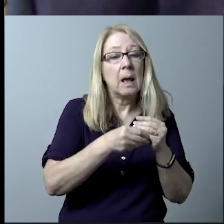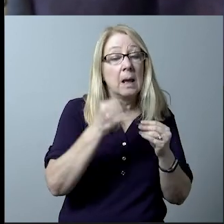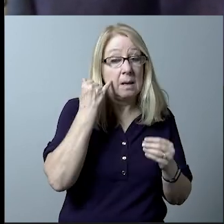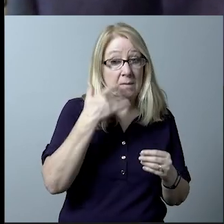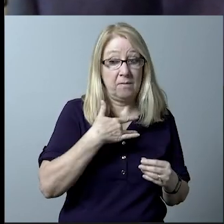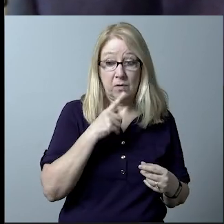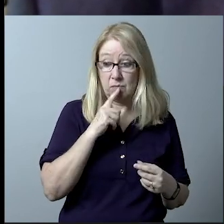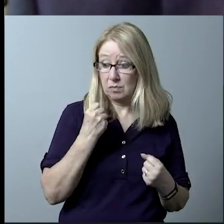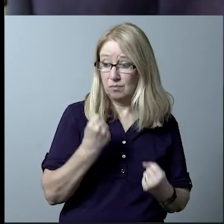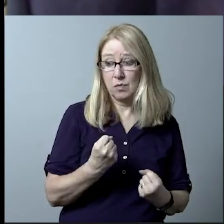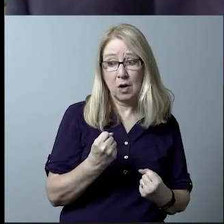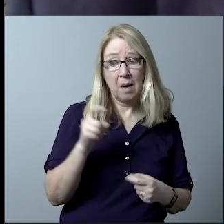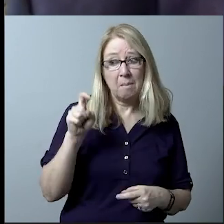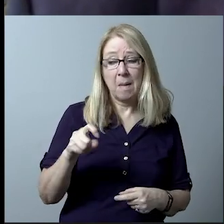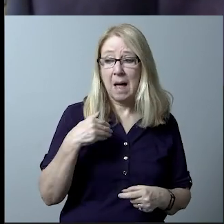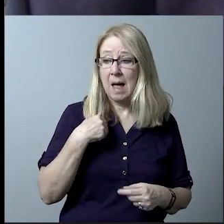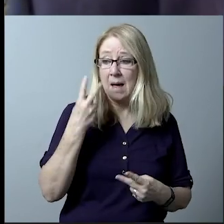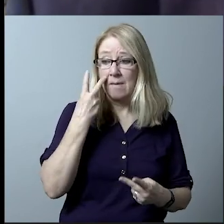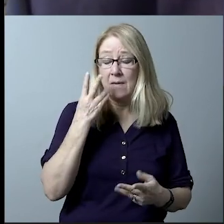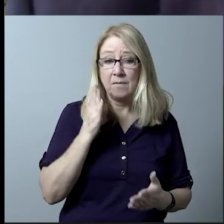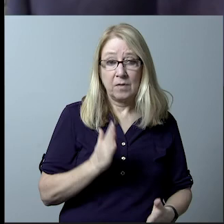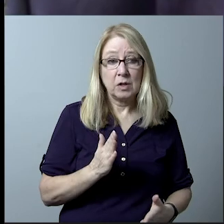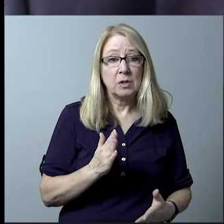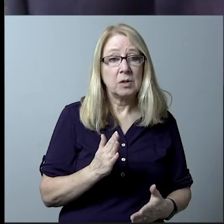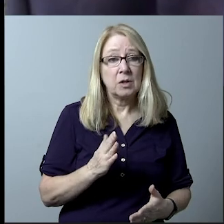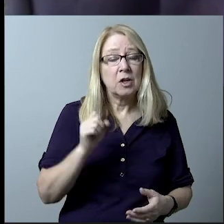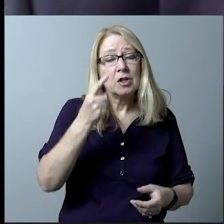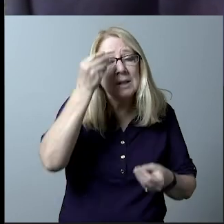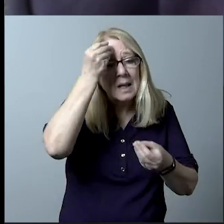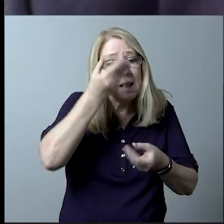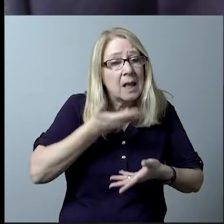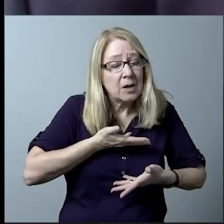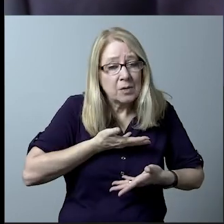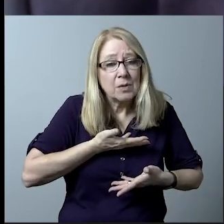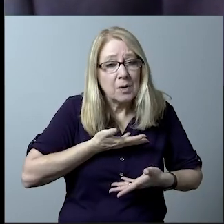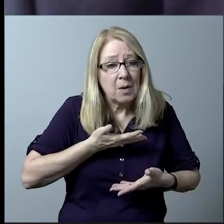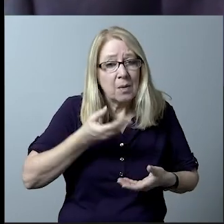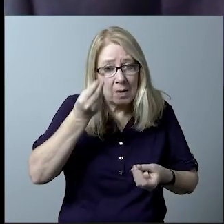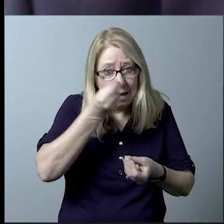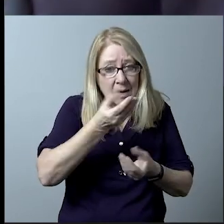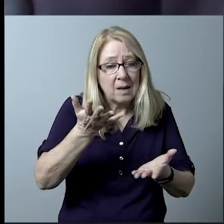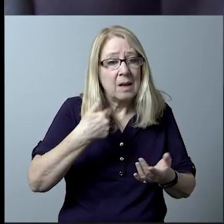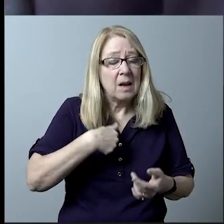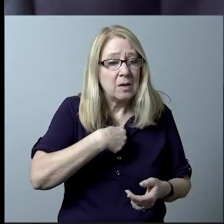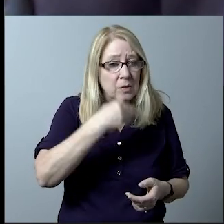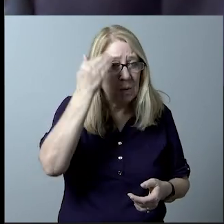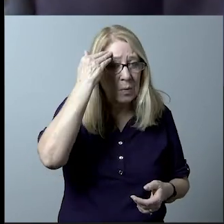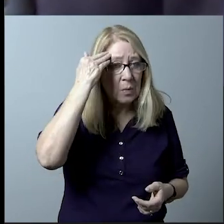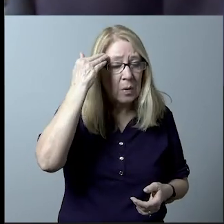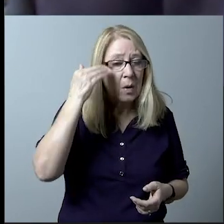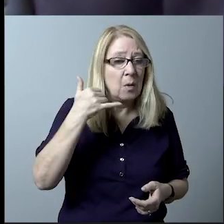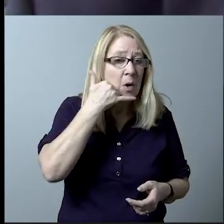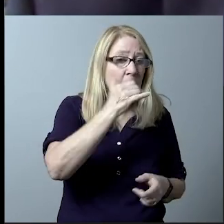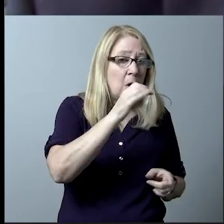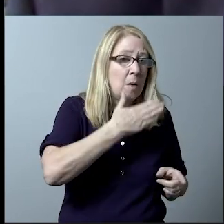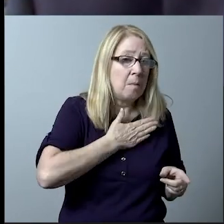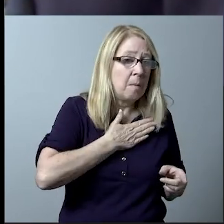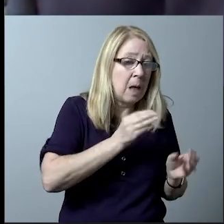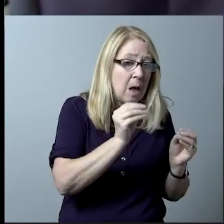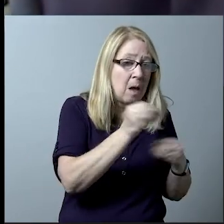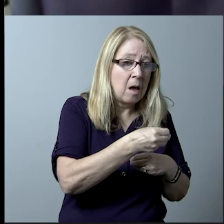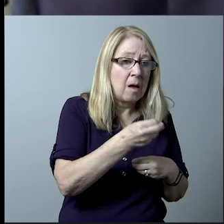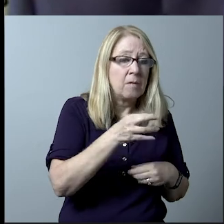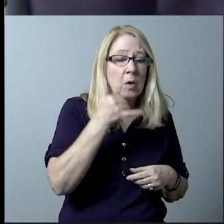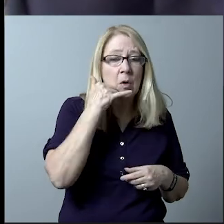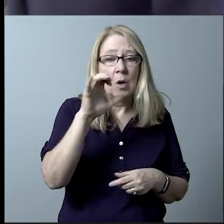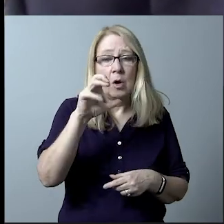Chris, if somebody feels very strongly they should have had a visitor and they couldn't, just let us know, inform us. Either